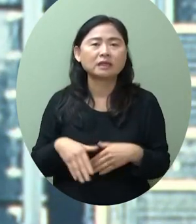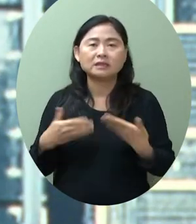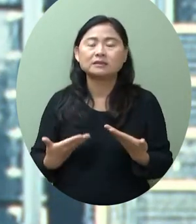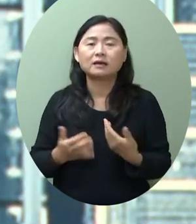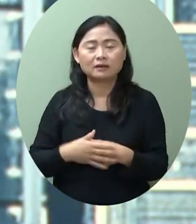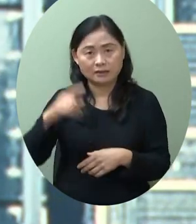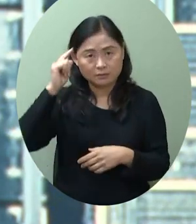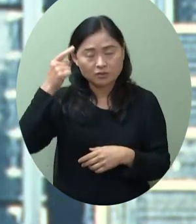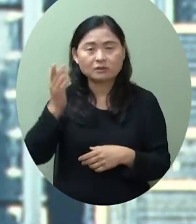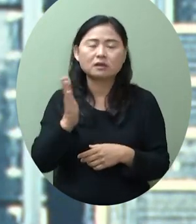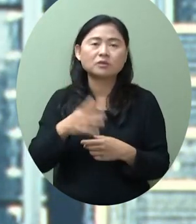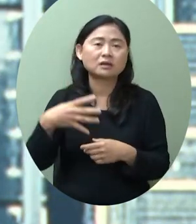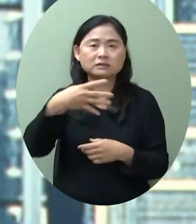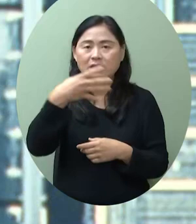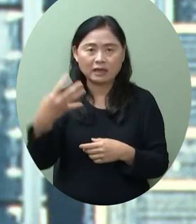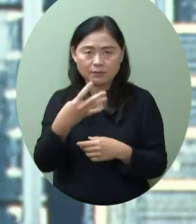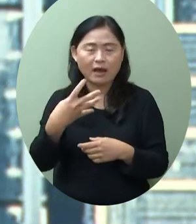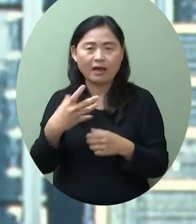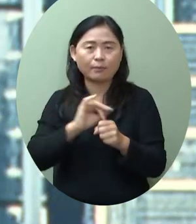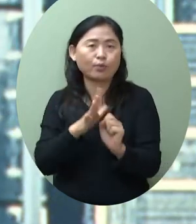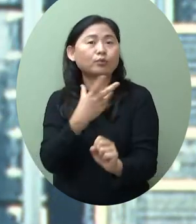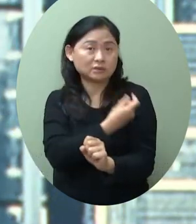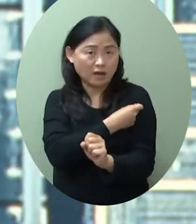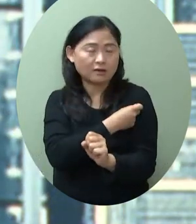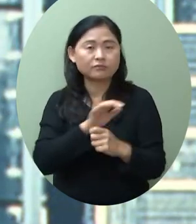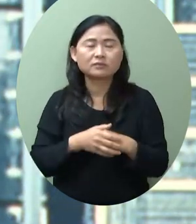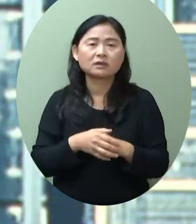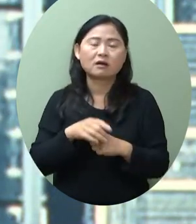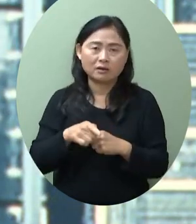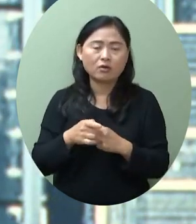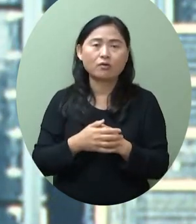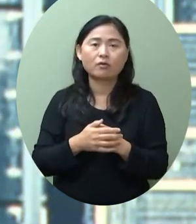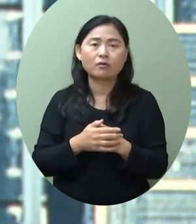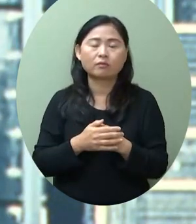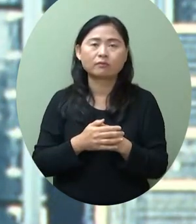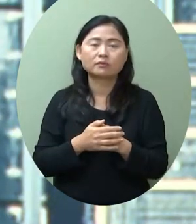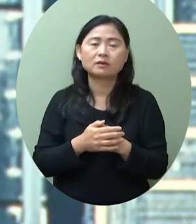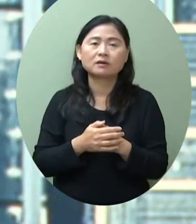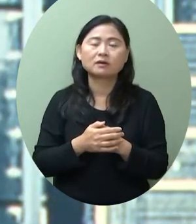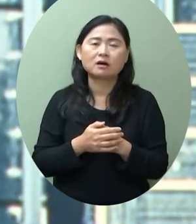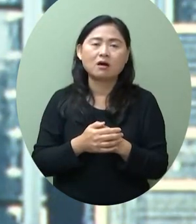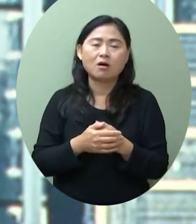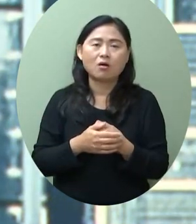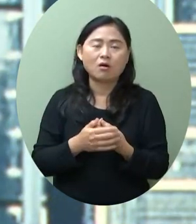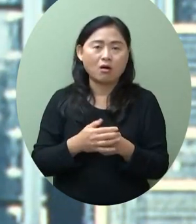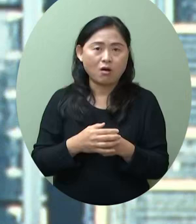every day, but our capacity far exceeds the 40,000. But I would